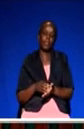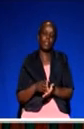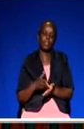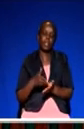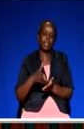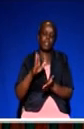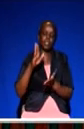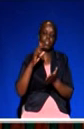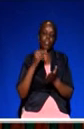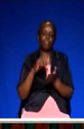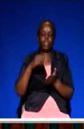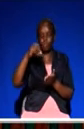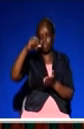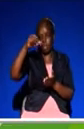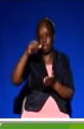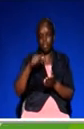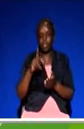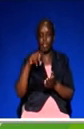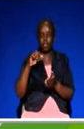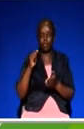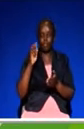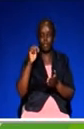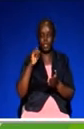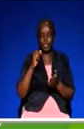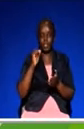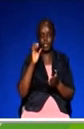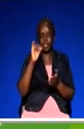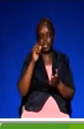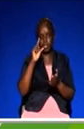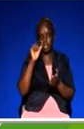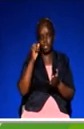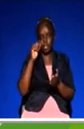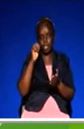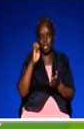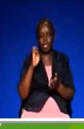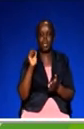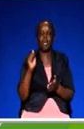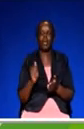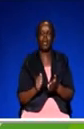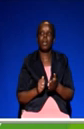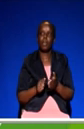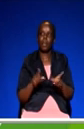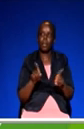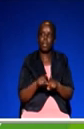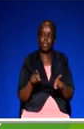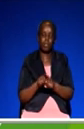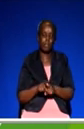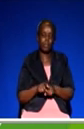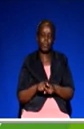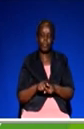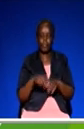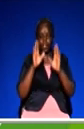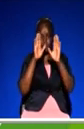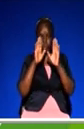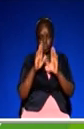dough. Then we have the penicillia, another very important saprophytic or another very